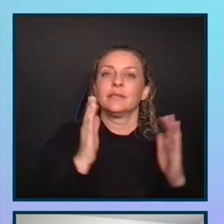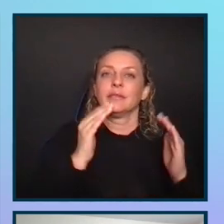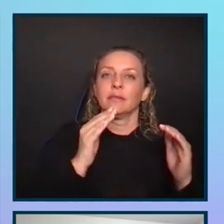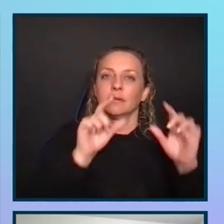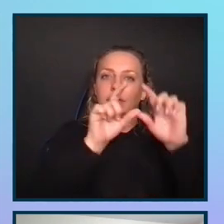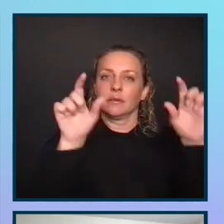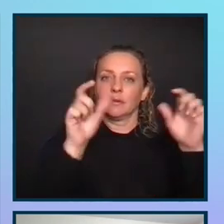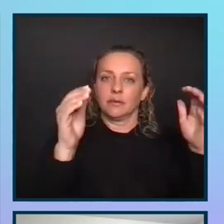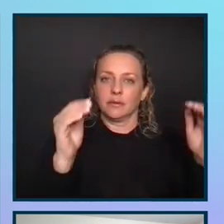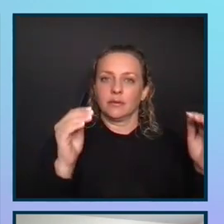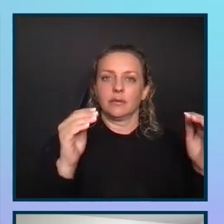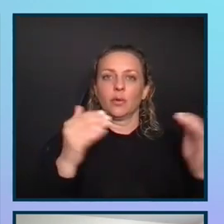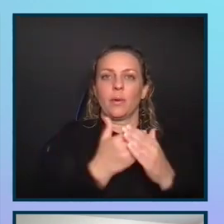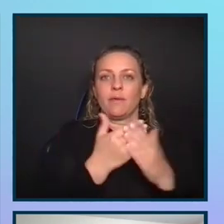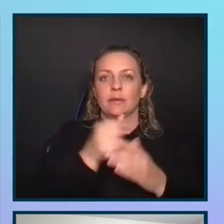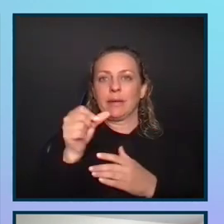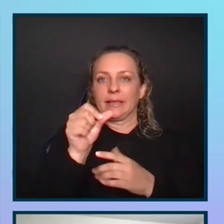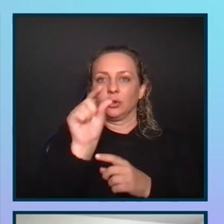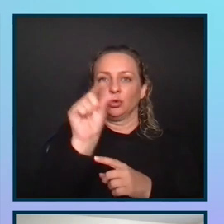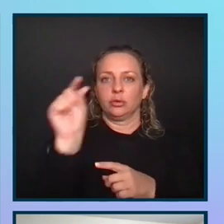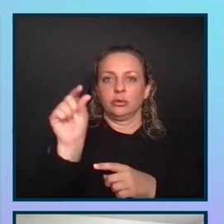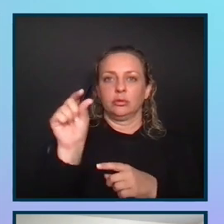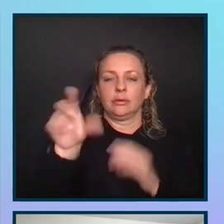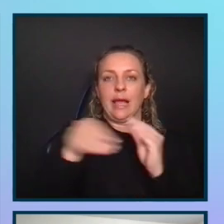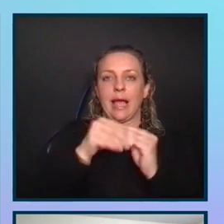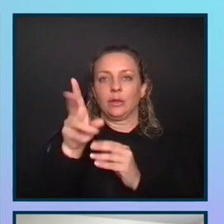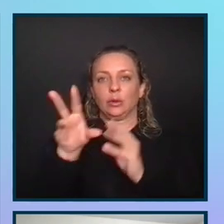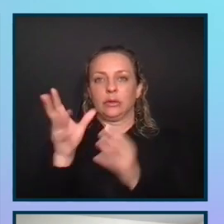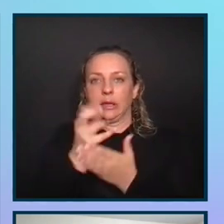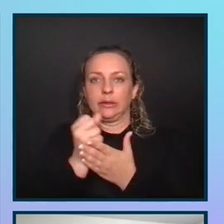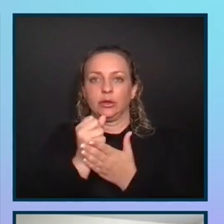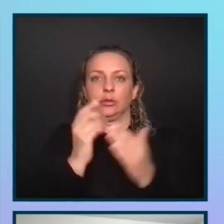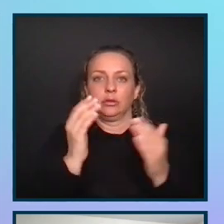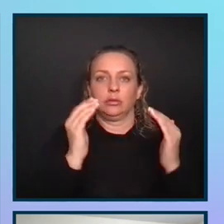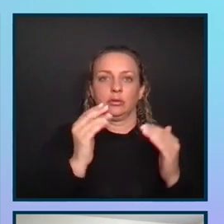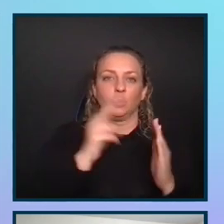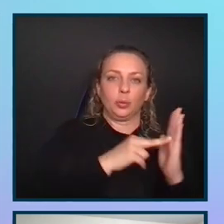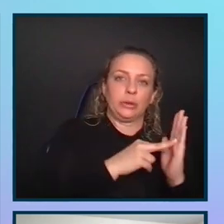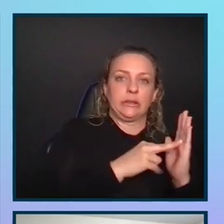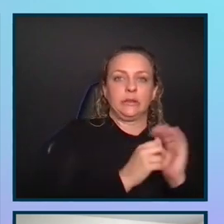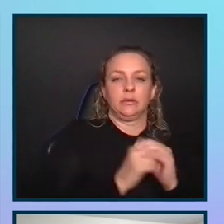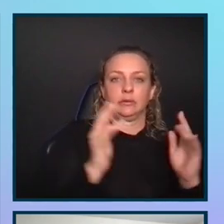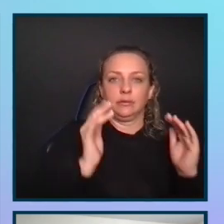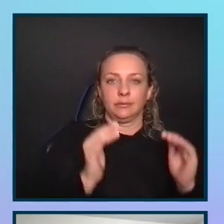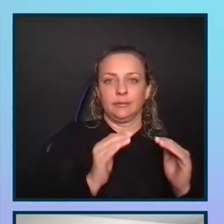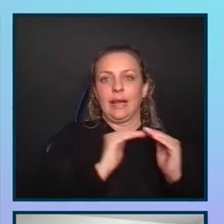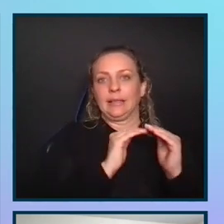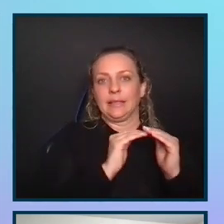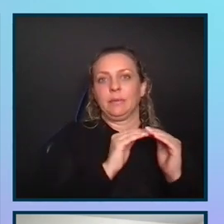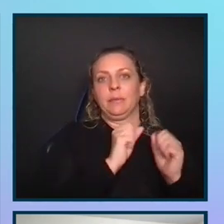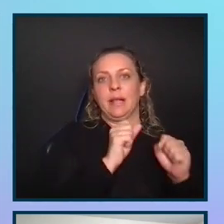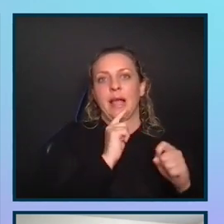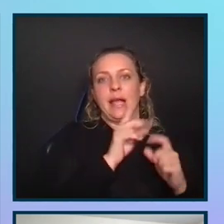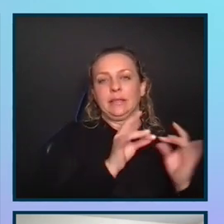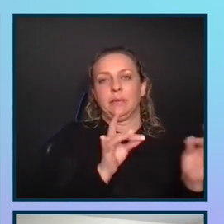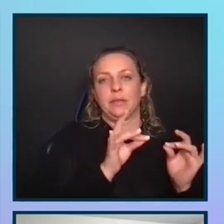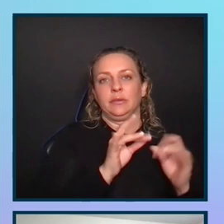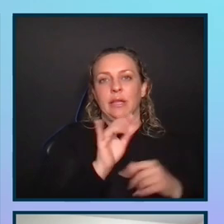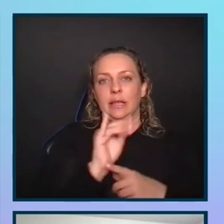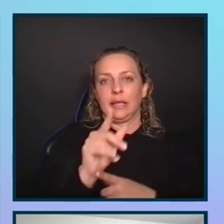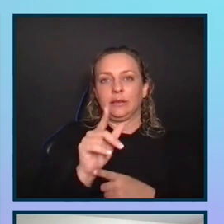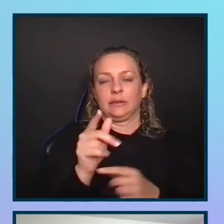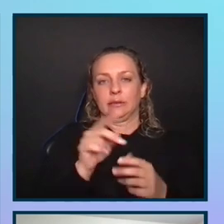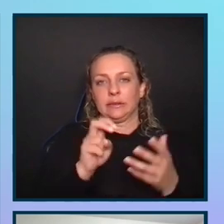page, button. Add to collections, button. Read aloud, button. Accessibility help and statement, link. Skip links, region,